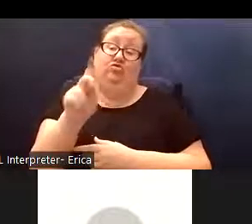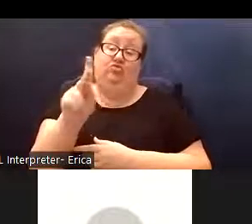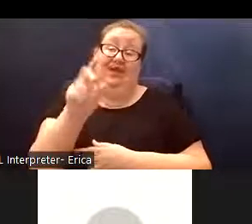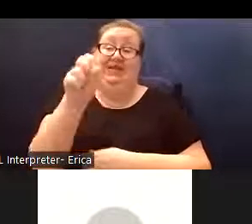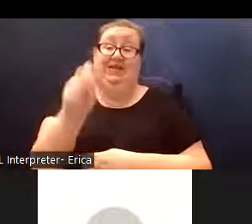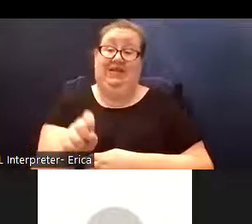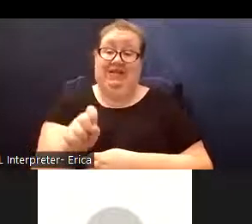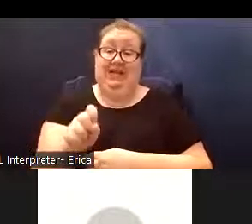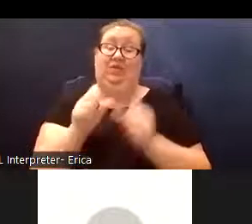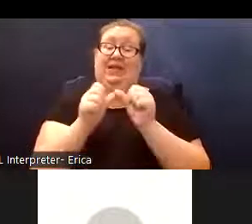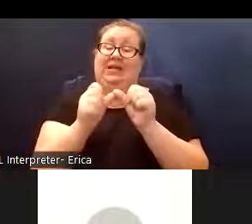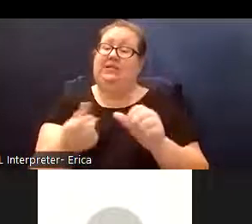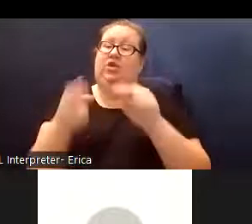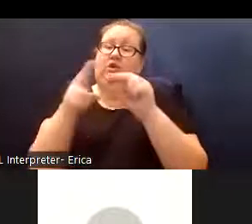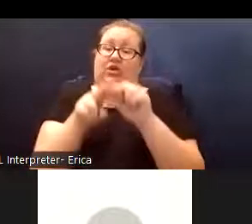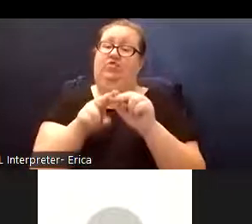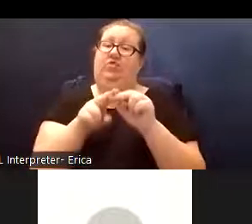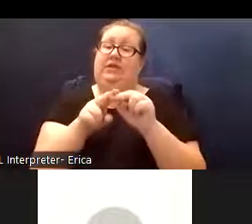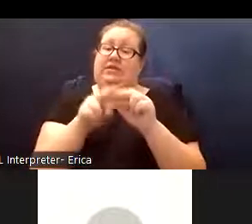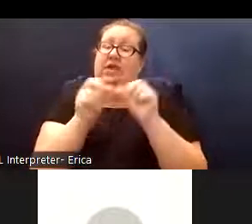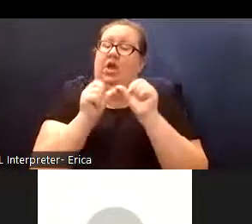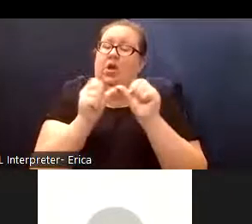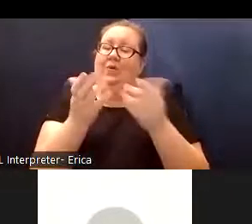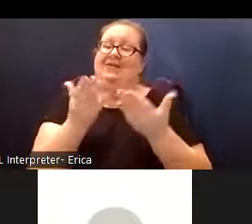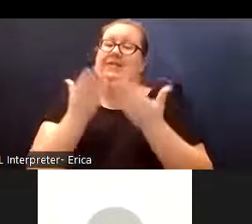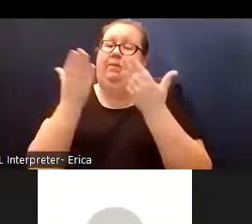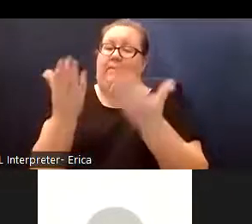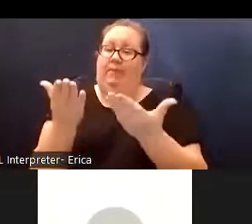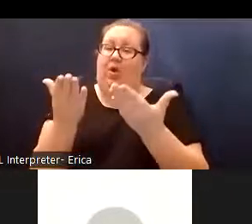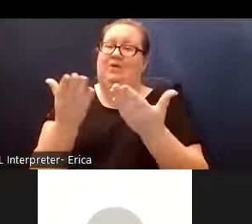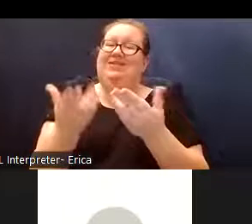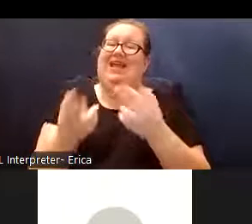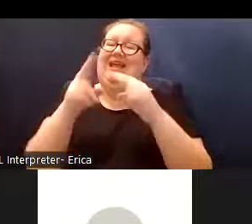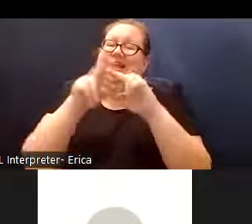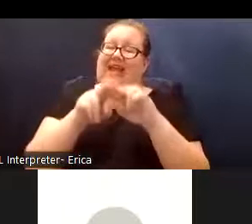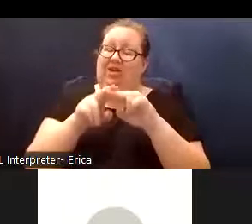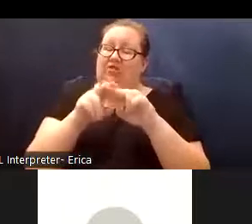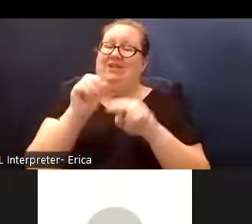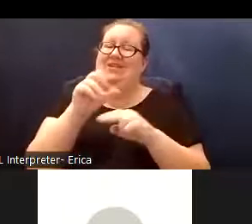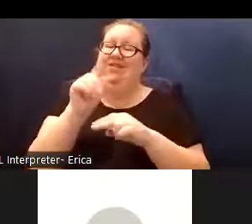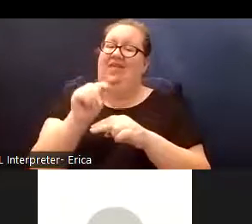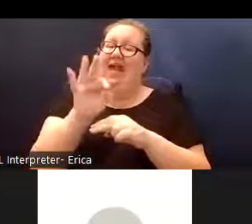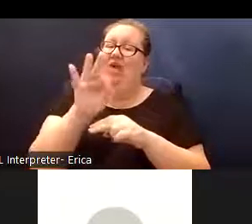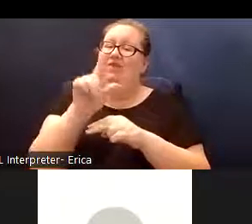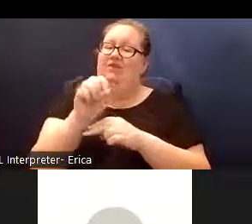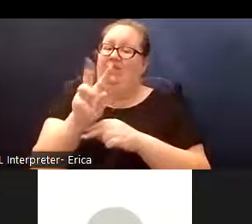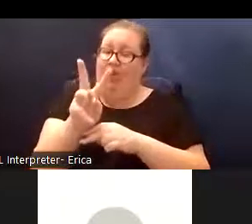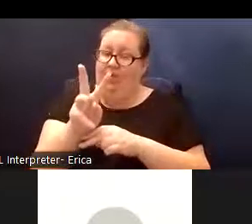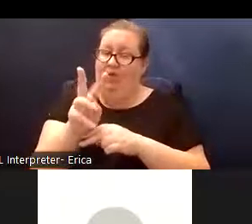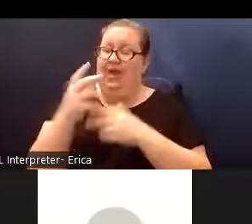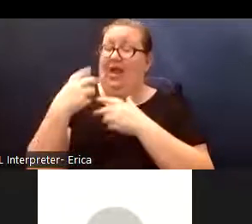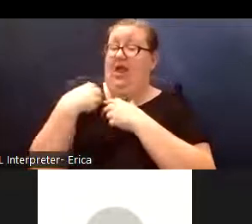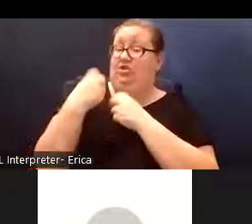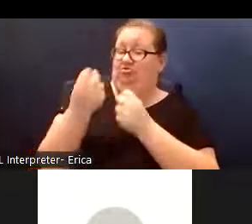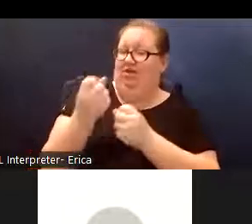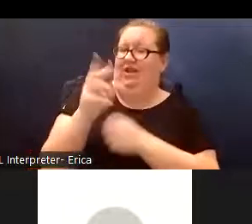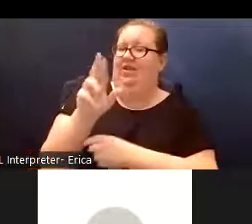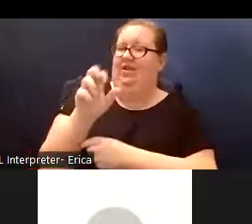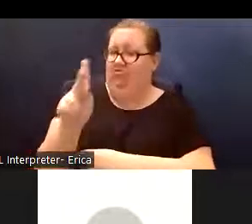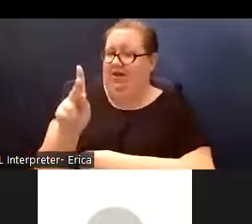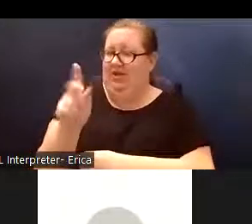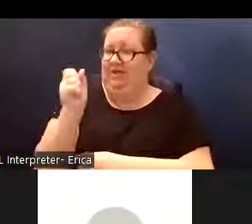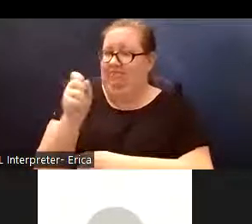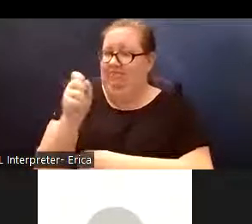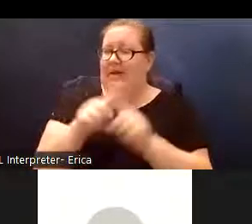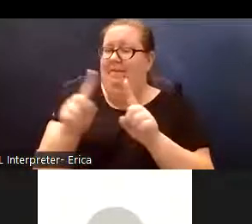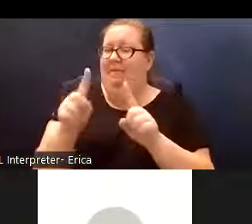still increased. We still propose increasing the outflows and strengthening the creek, but even